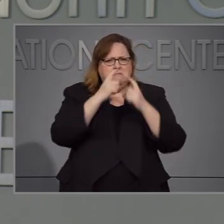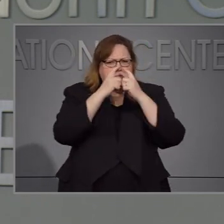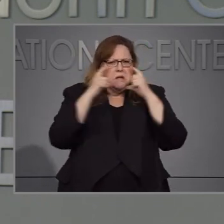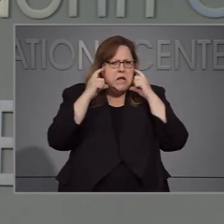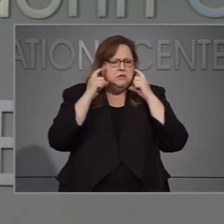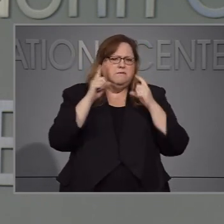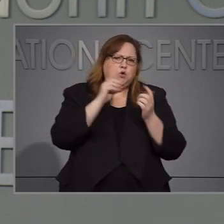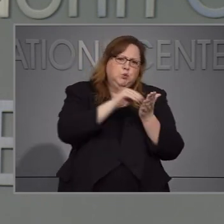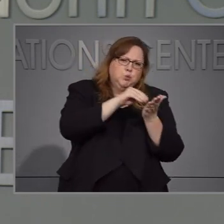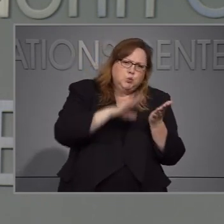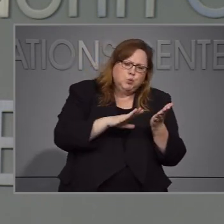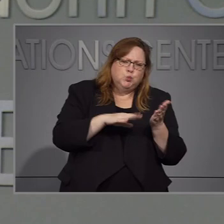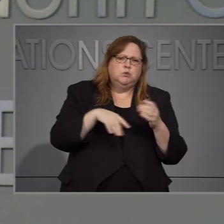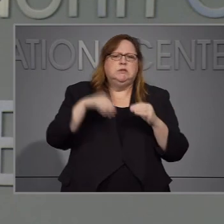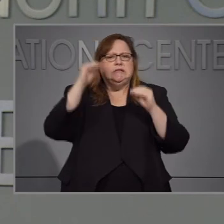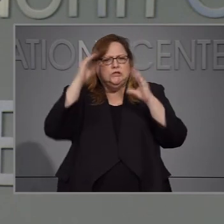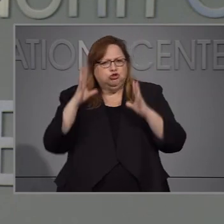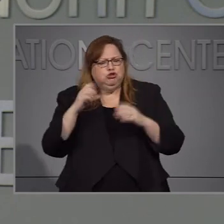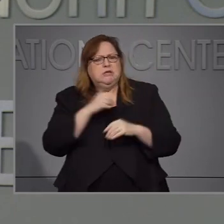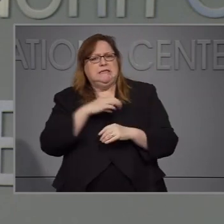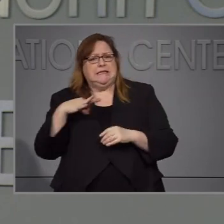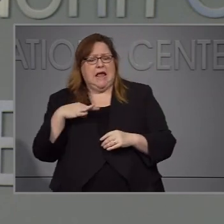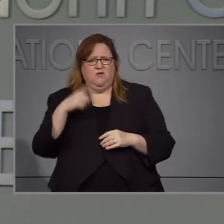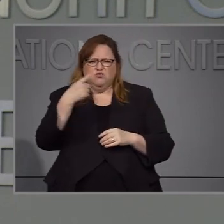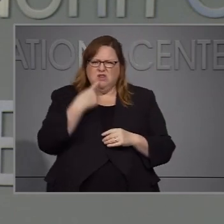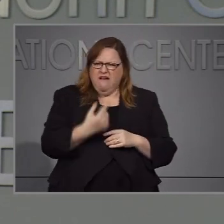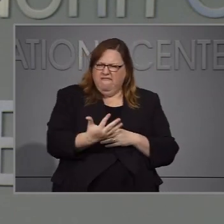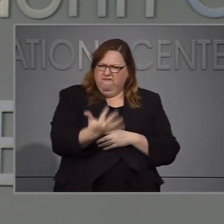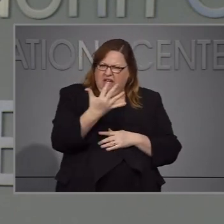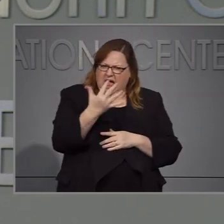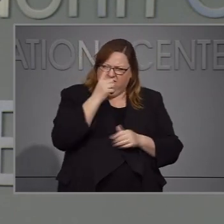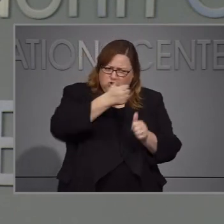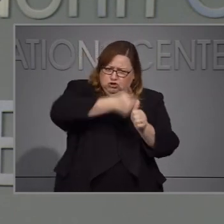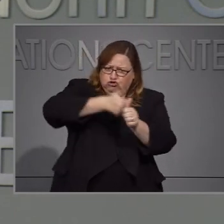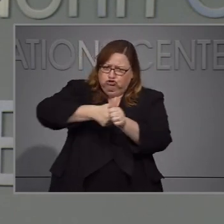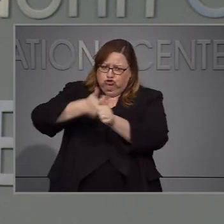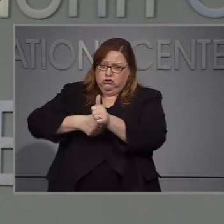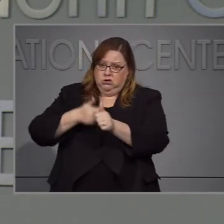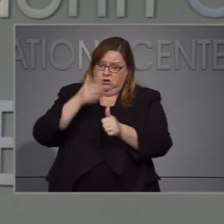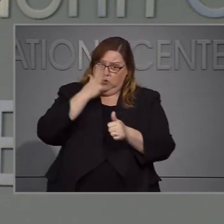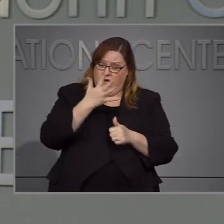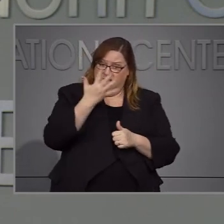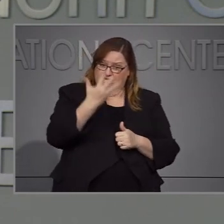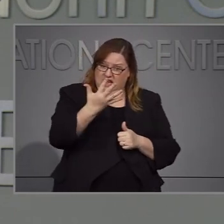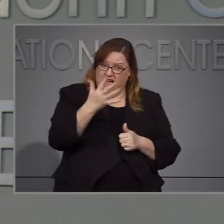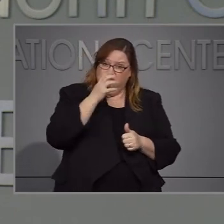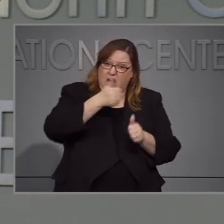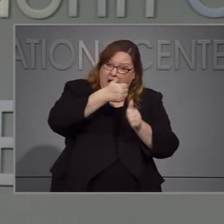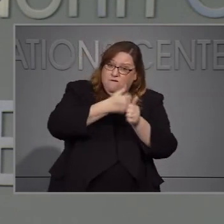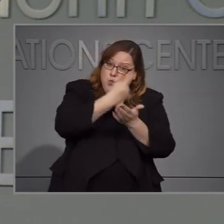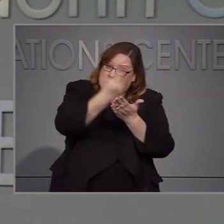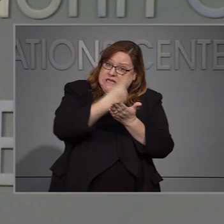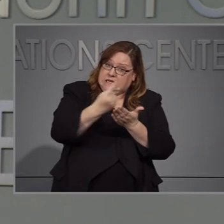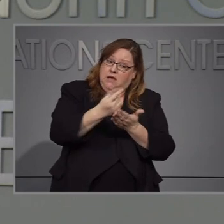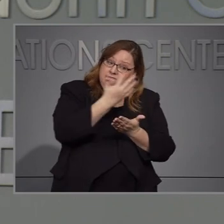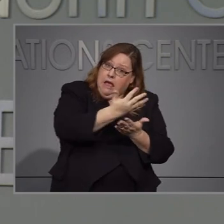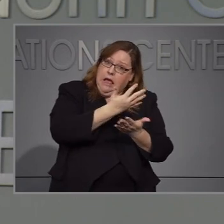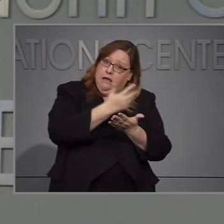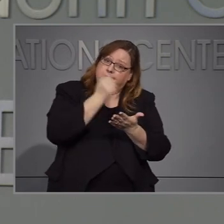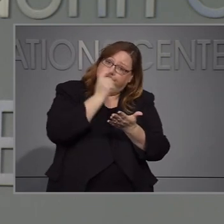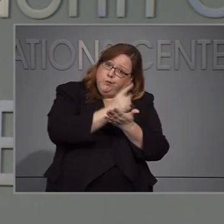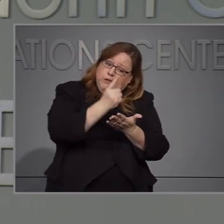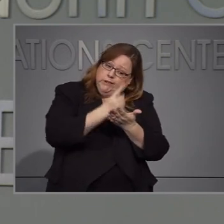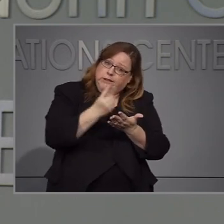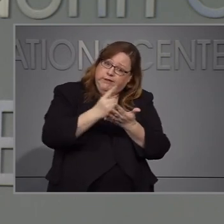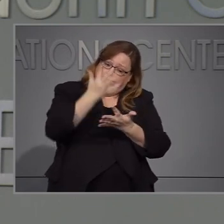be five each week for all of them? And is that going to be sufficient, particularly in the lower grades, like